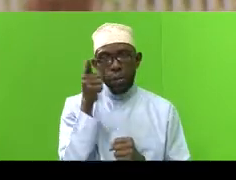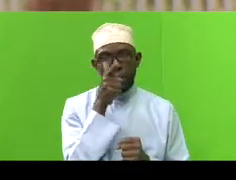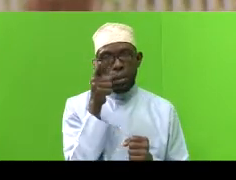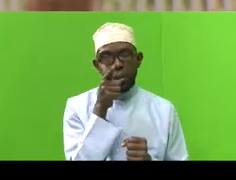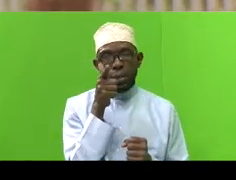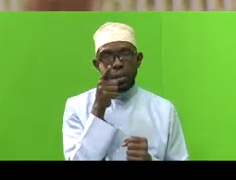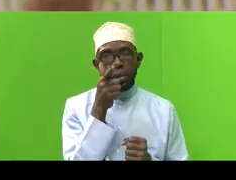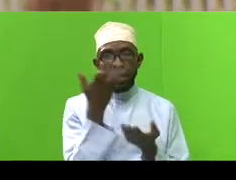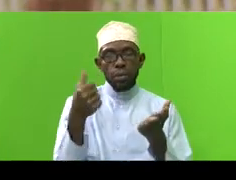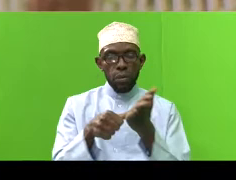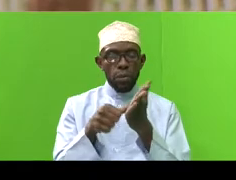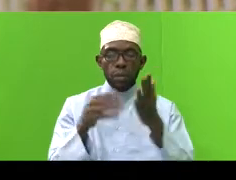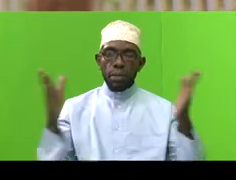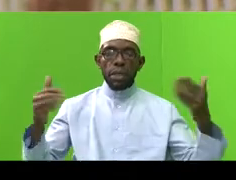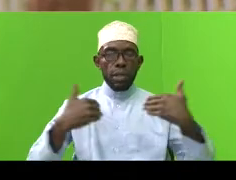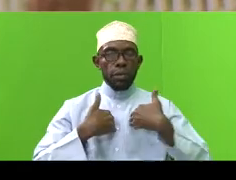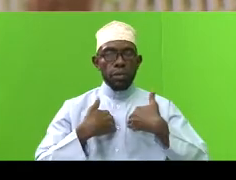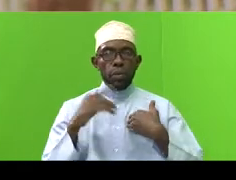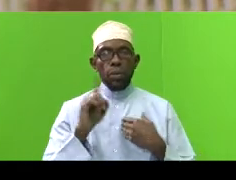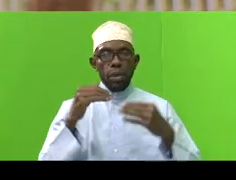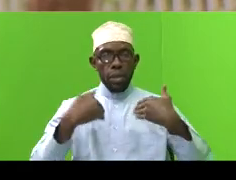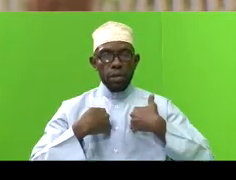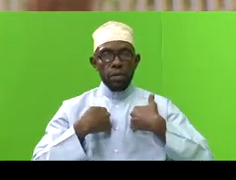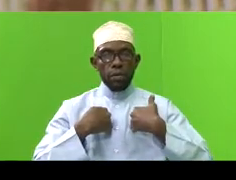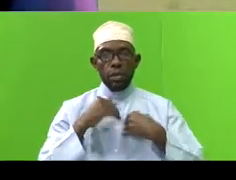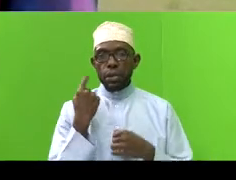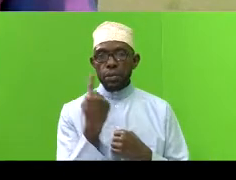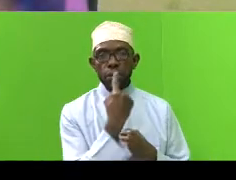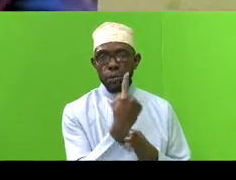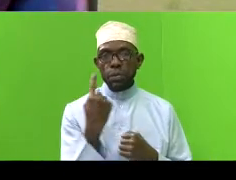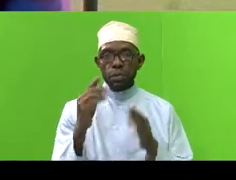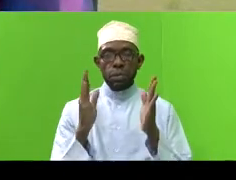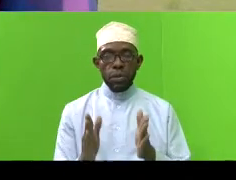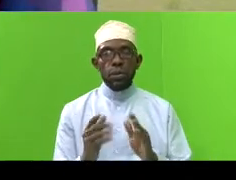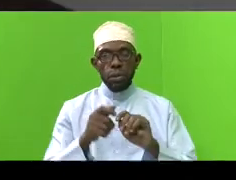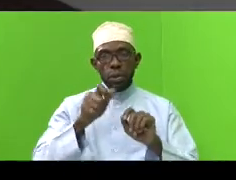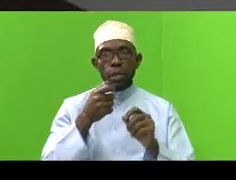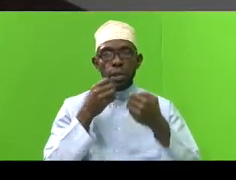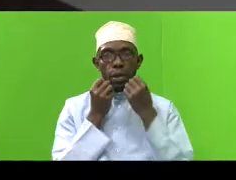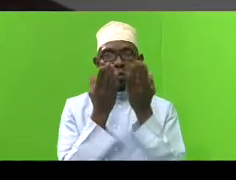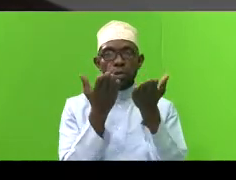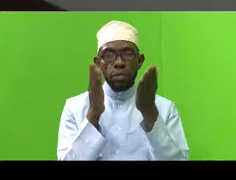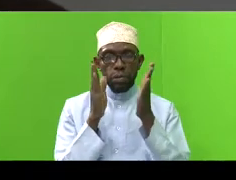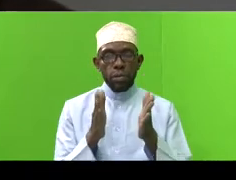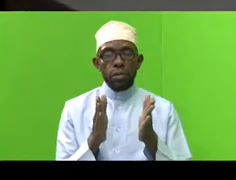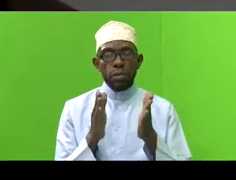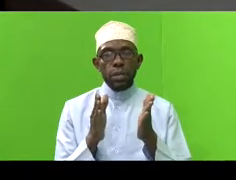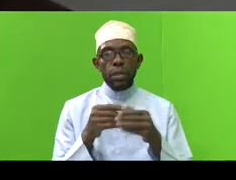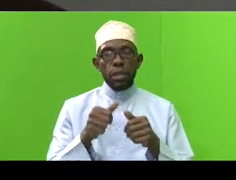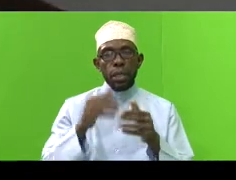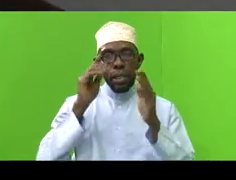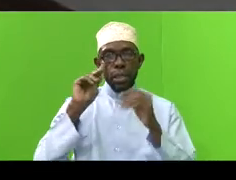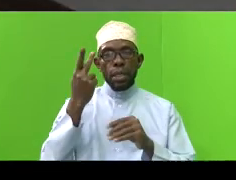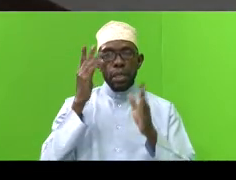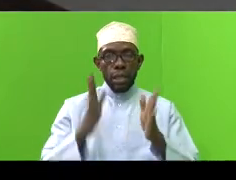now there is a problem whereby we having each and every person churning out the information. Wa Kenya wanaamini